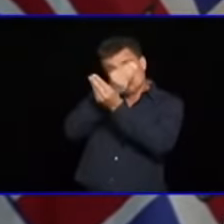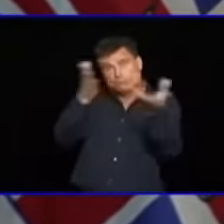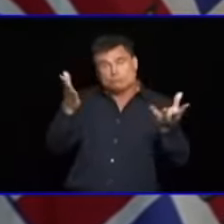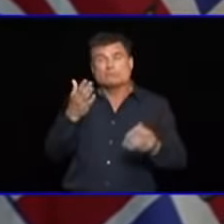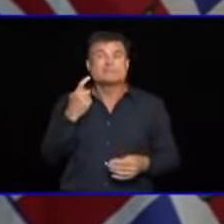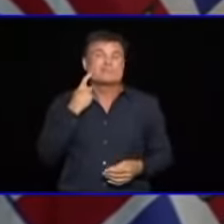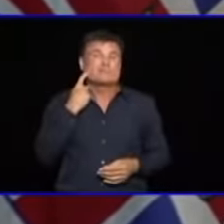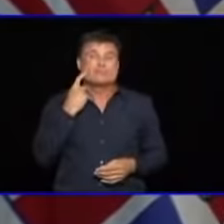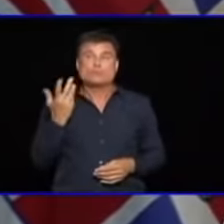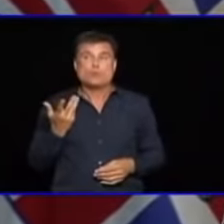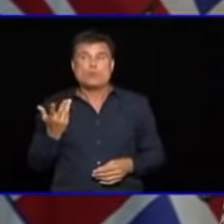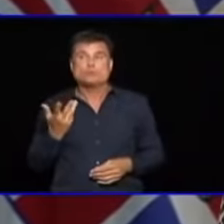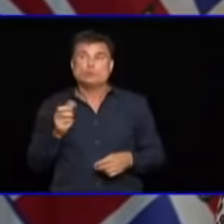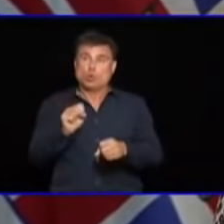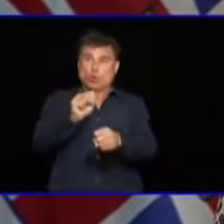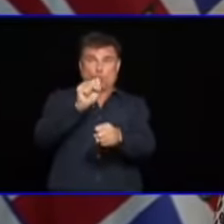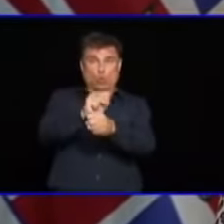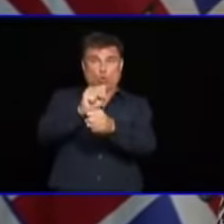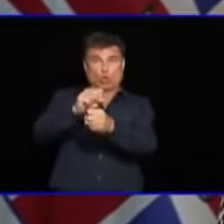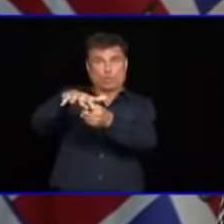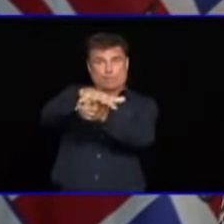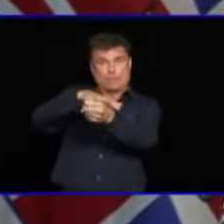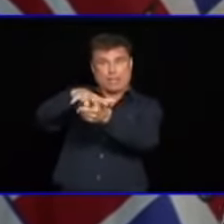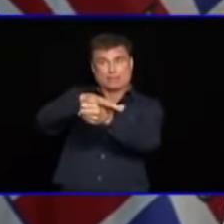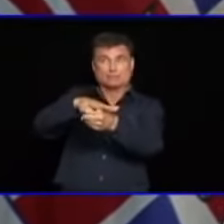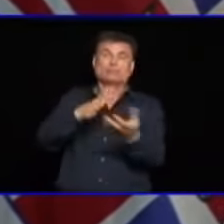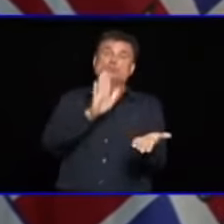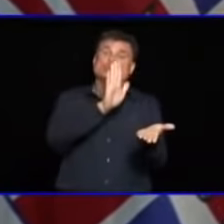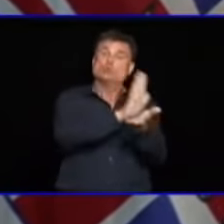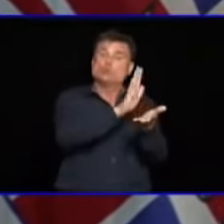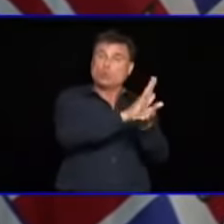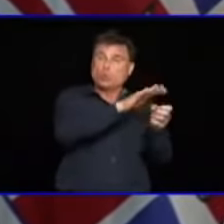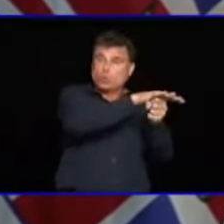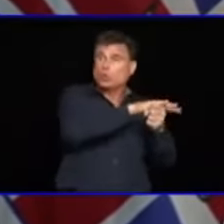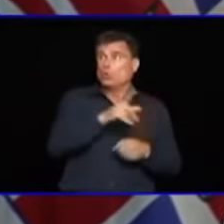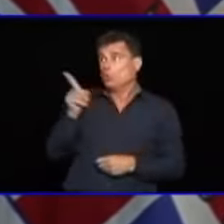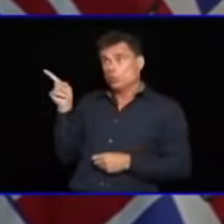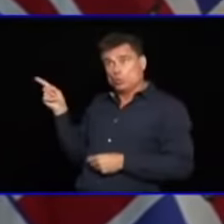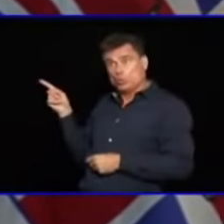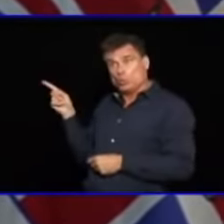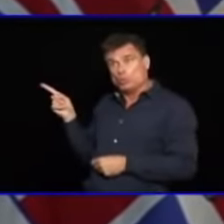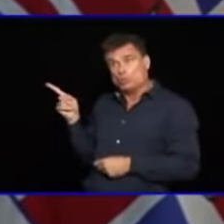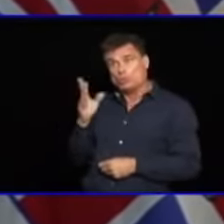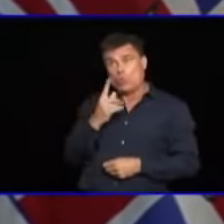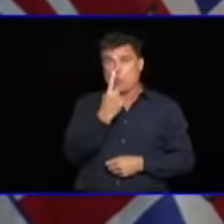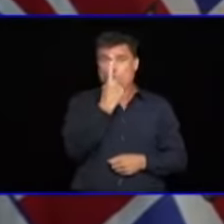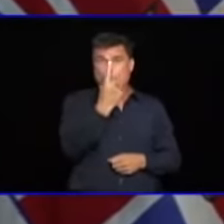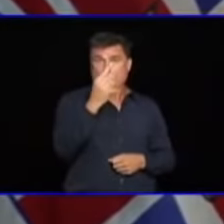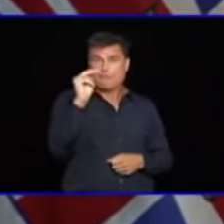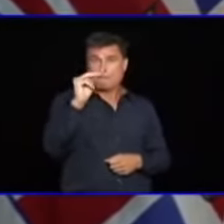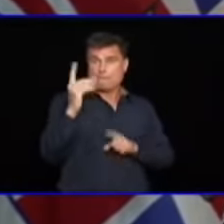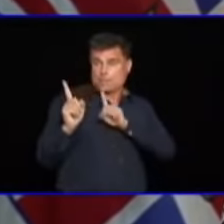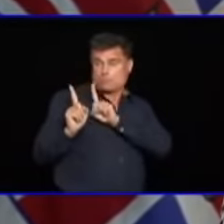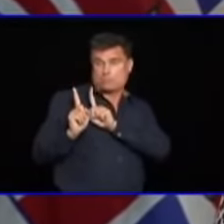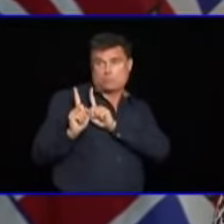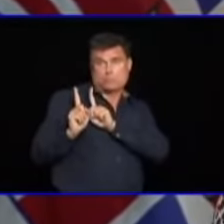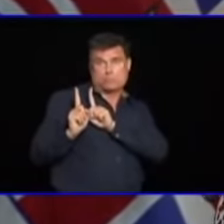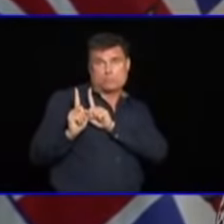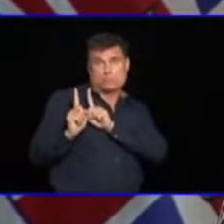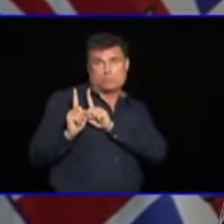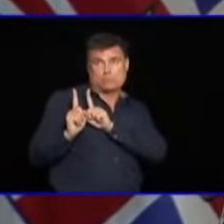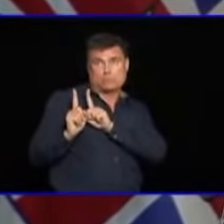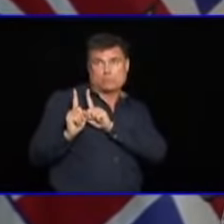in workplaces and schools, it's okay now to maintain 1 meter of physical distance and not